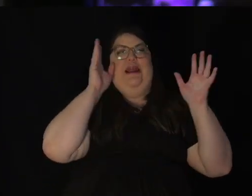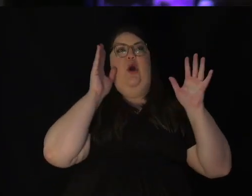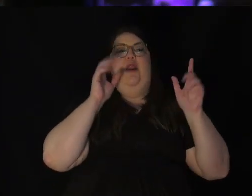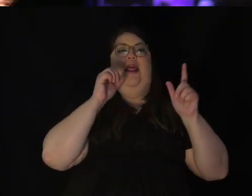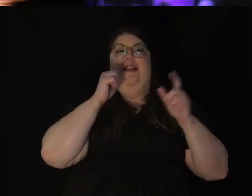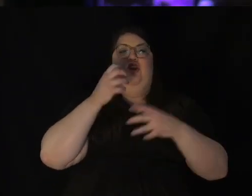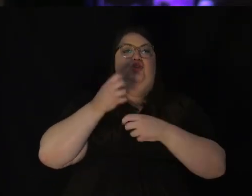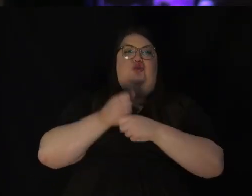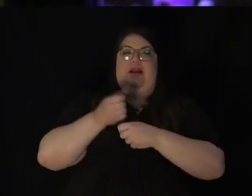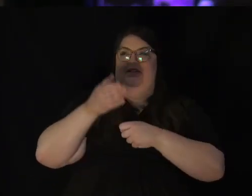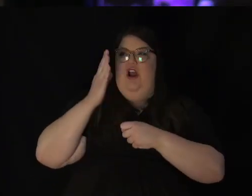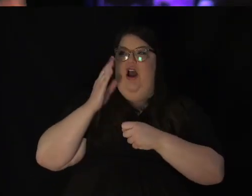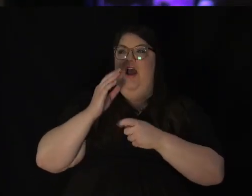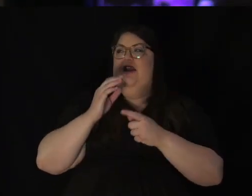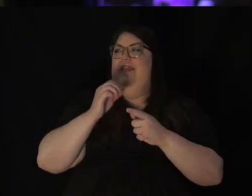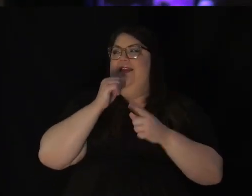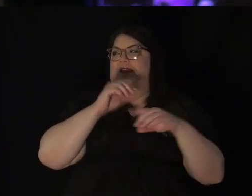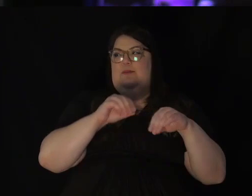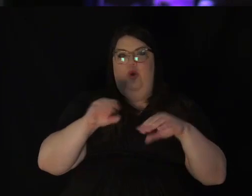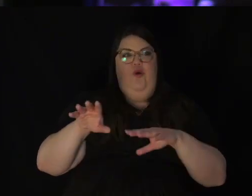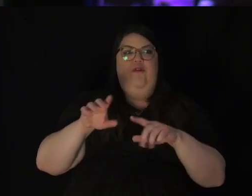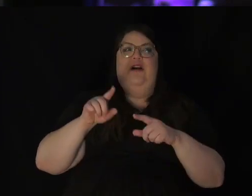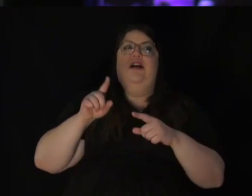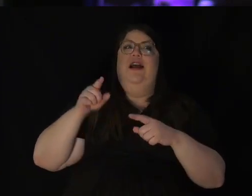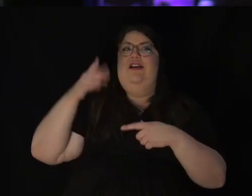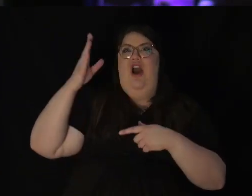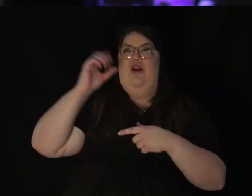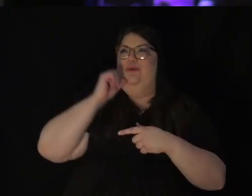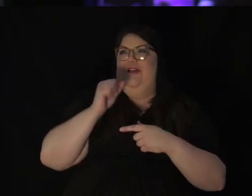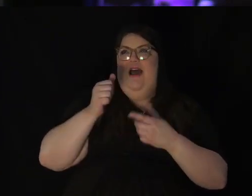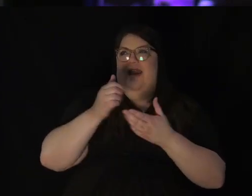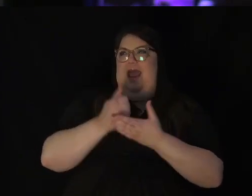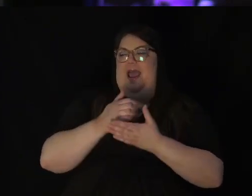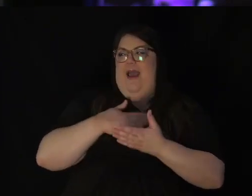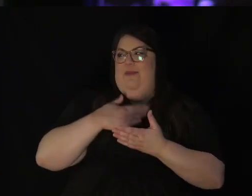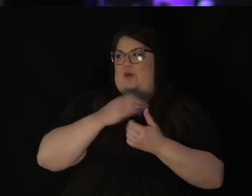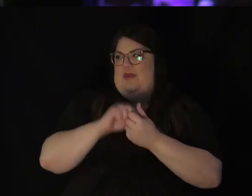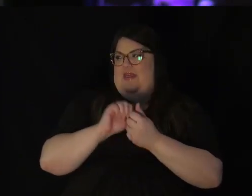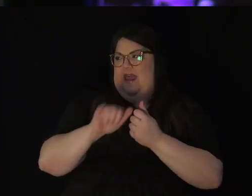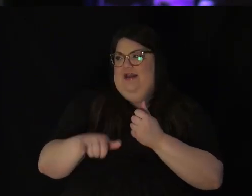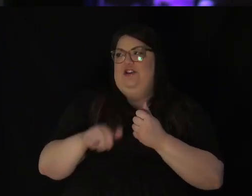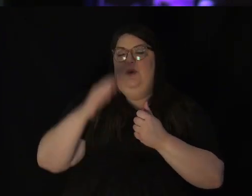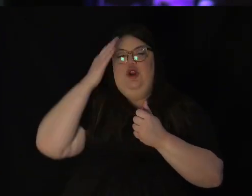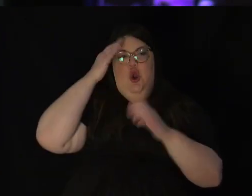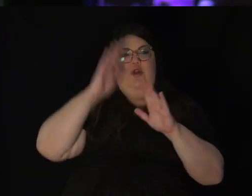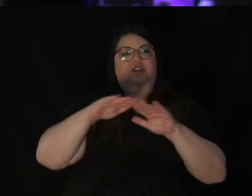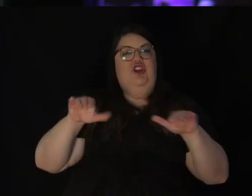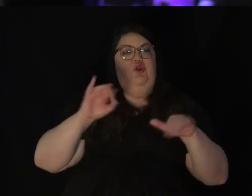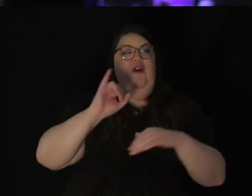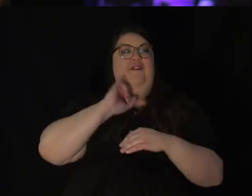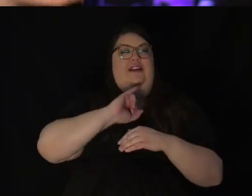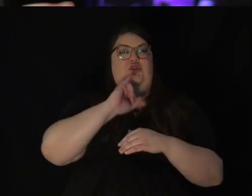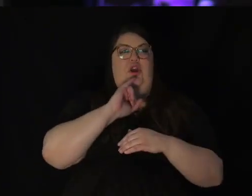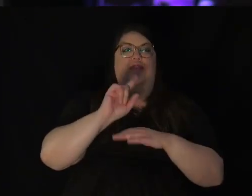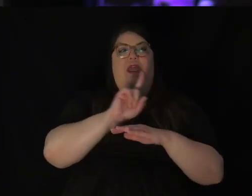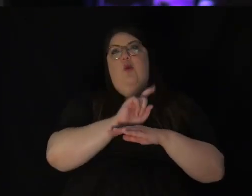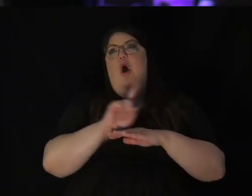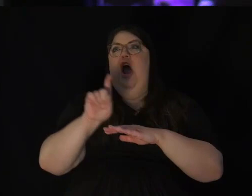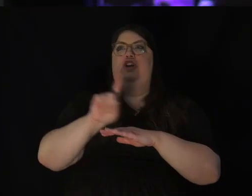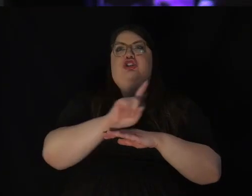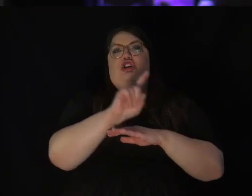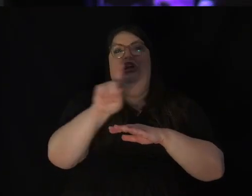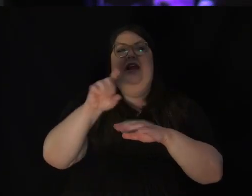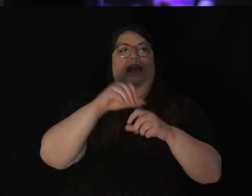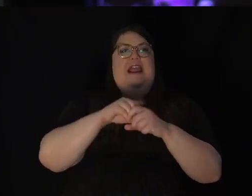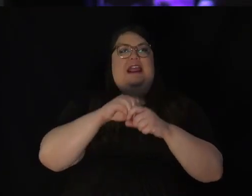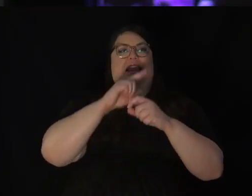and they didn't move into it, and God was not happy with that. And so we know that the children of Israel wander in the desert for